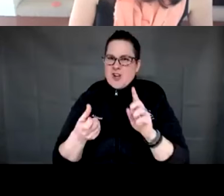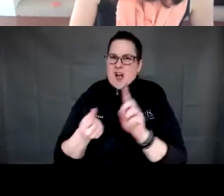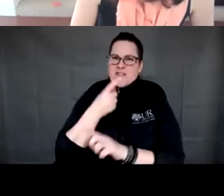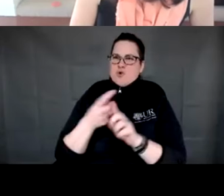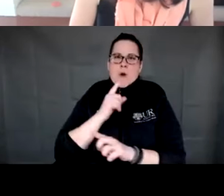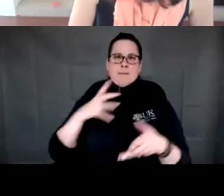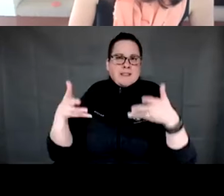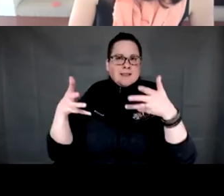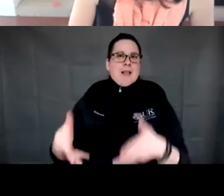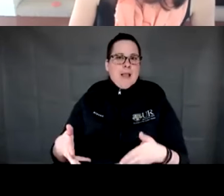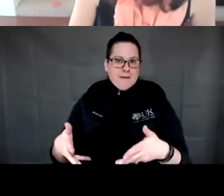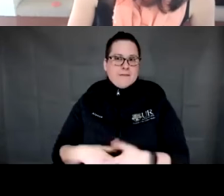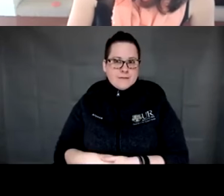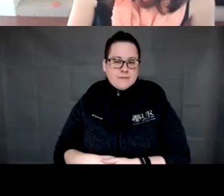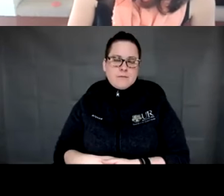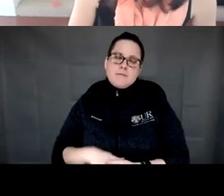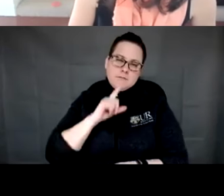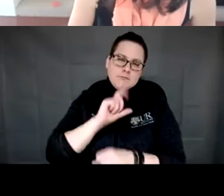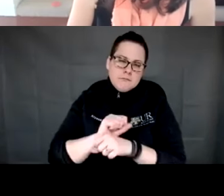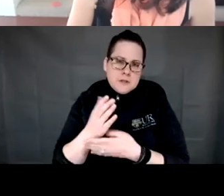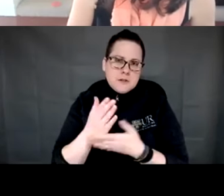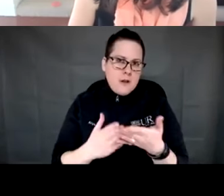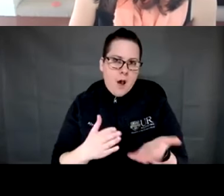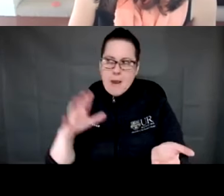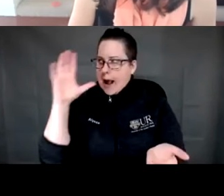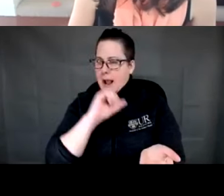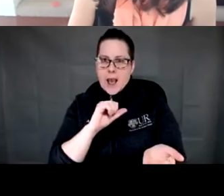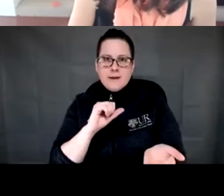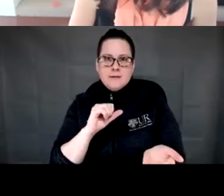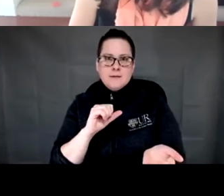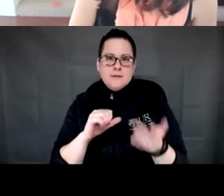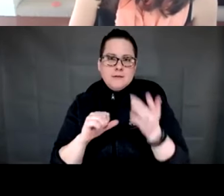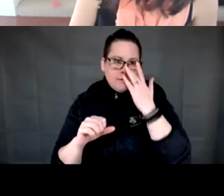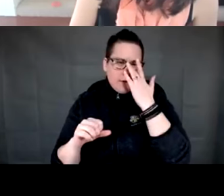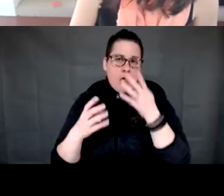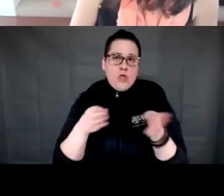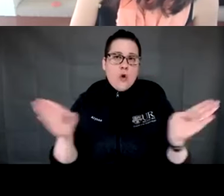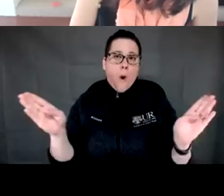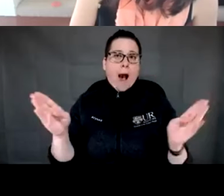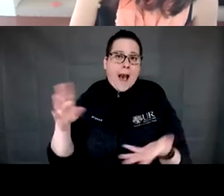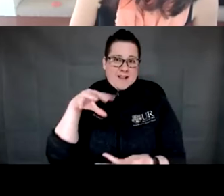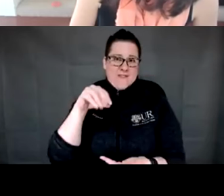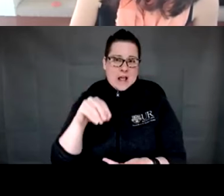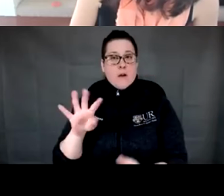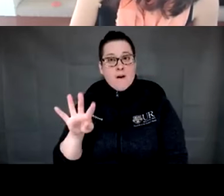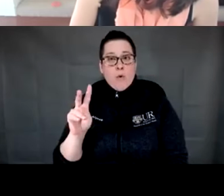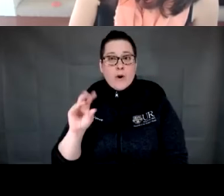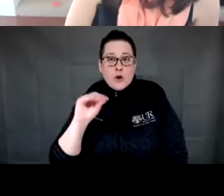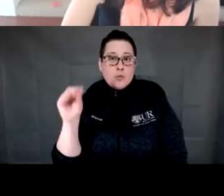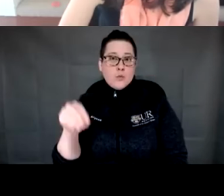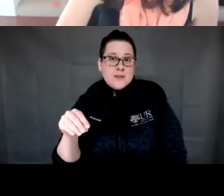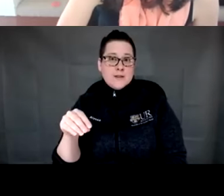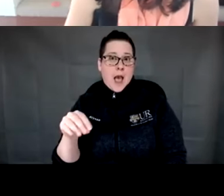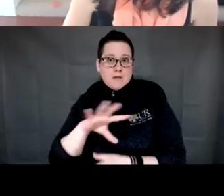left. For sure, some, I guess, right? I mean, we accounted in the wide field for 42% of the variance. That's a lot of variance left over.